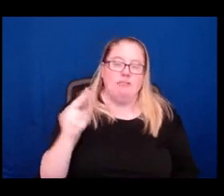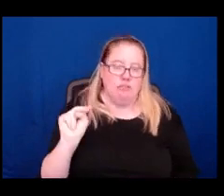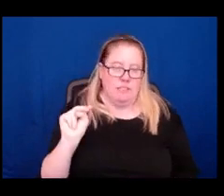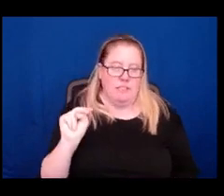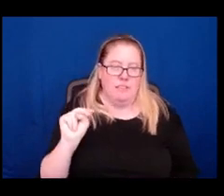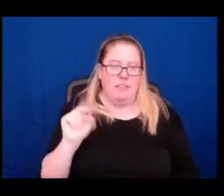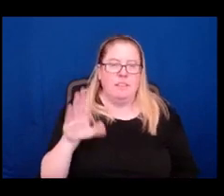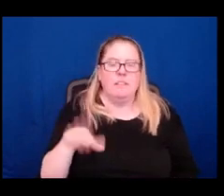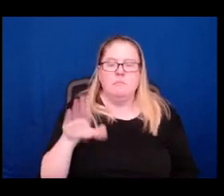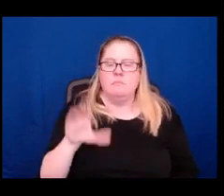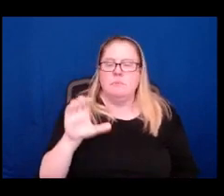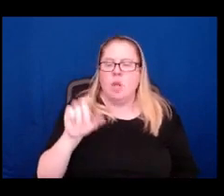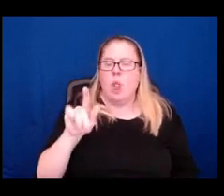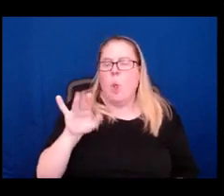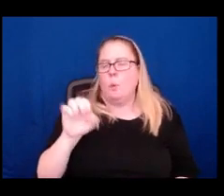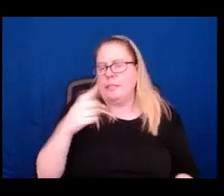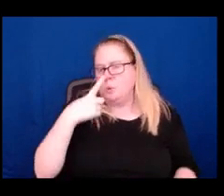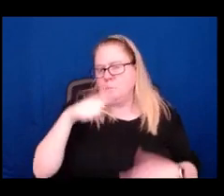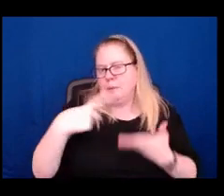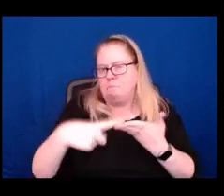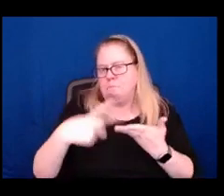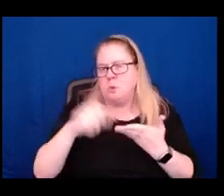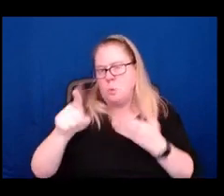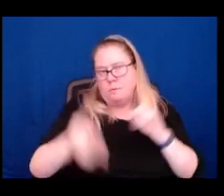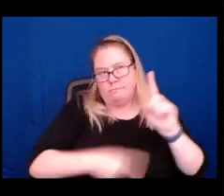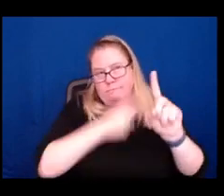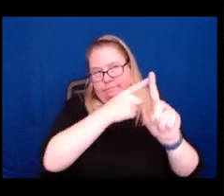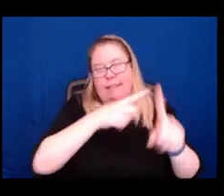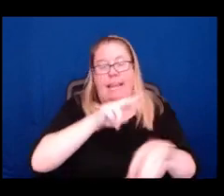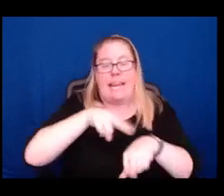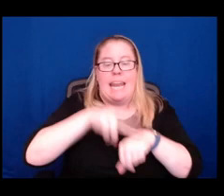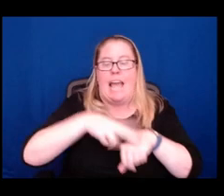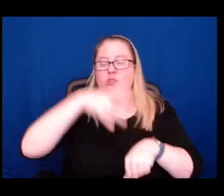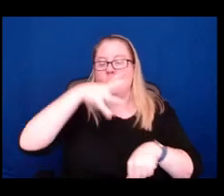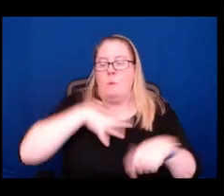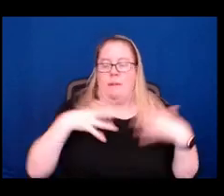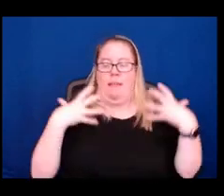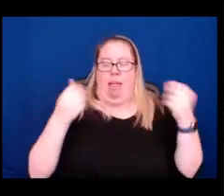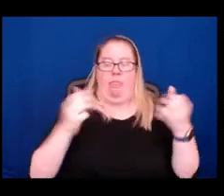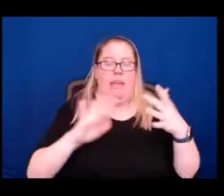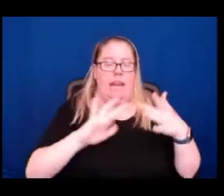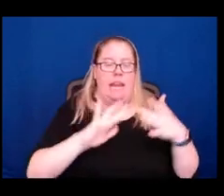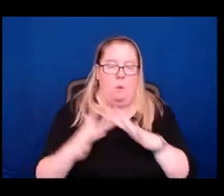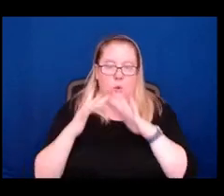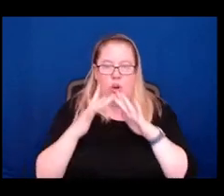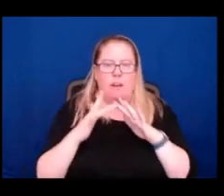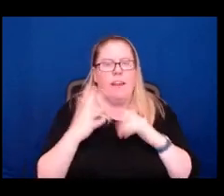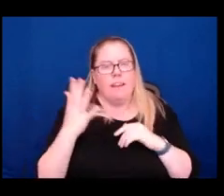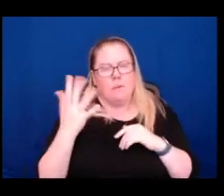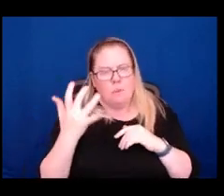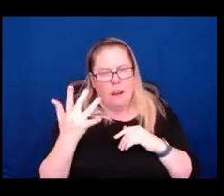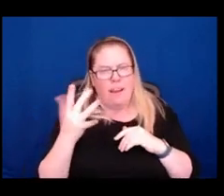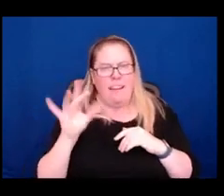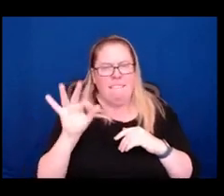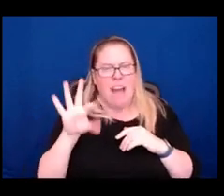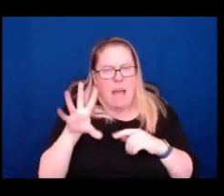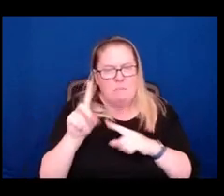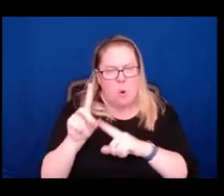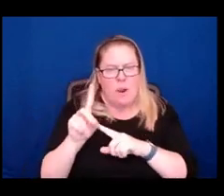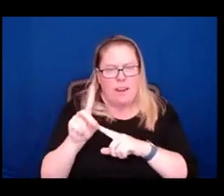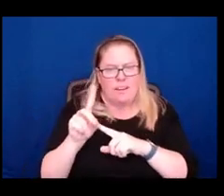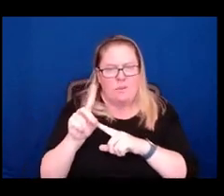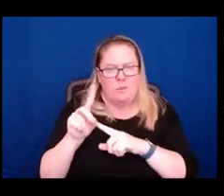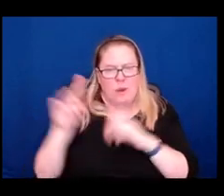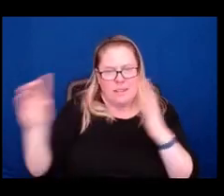so, Chloe, I'd like for you to talk to us a little bit more about your mission with National Women's Health Network and why you brought fibroids